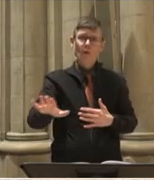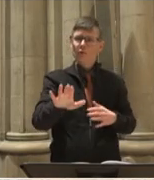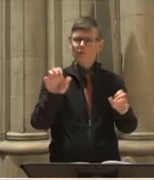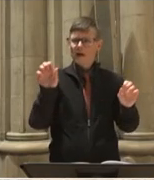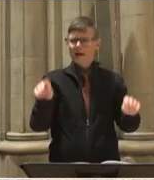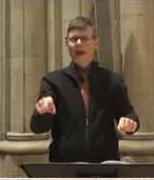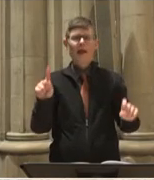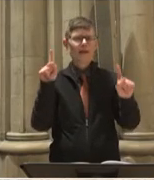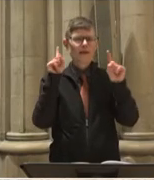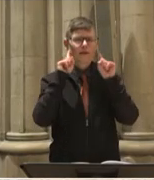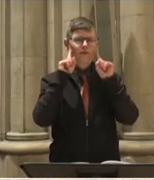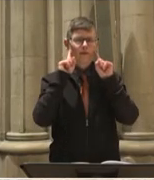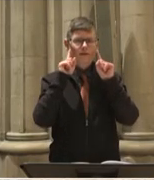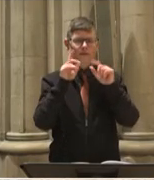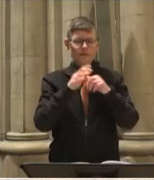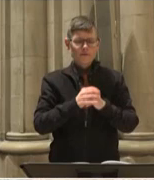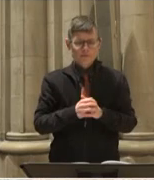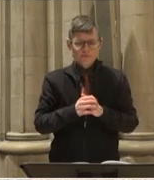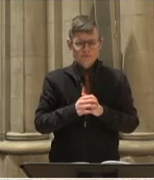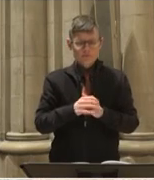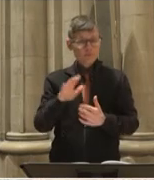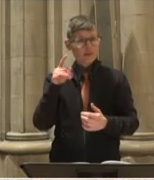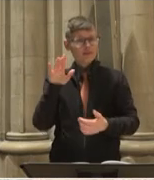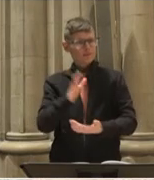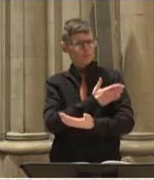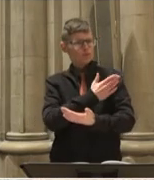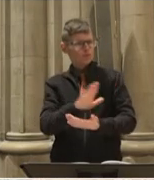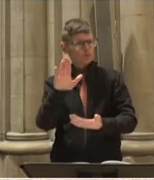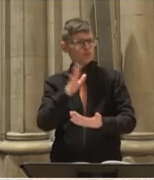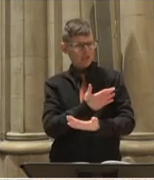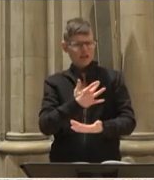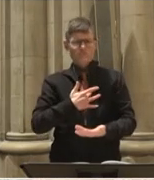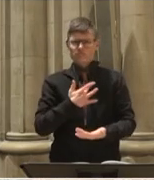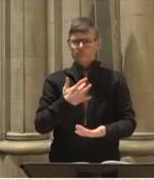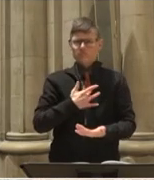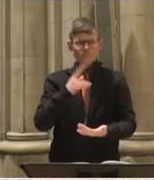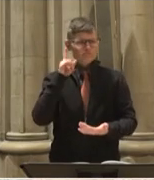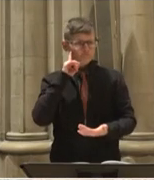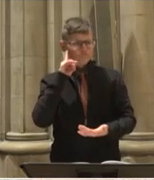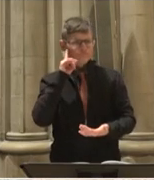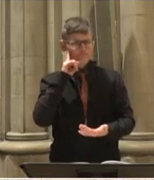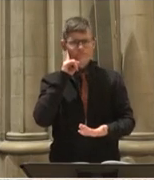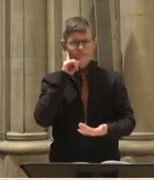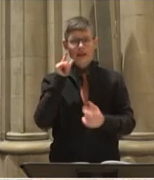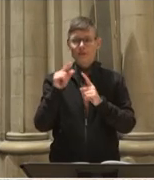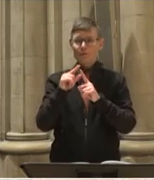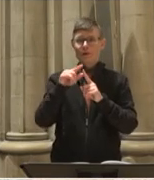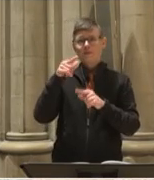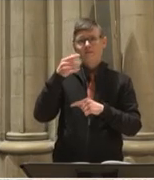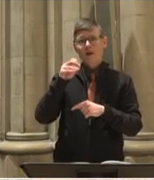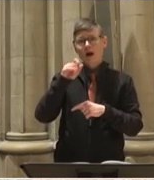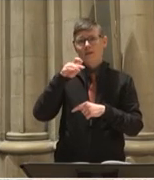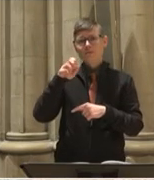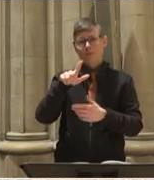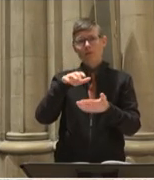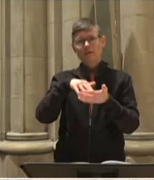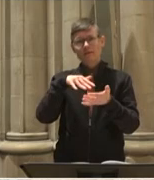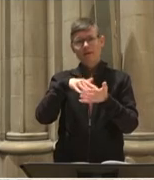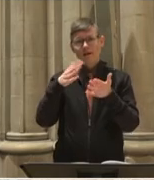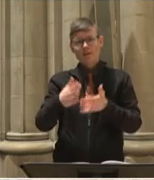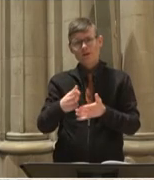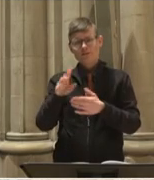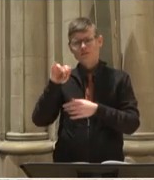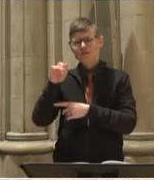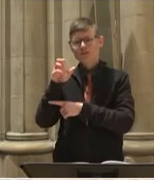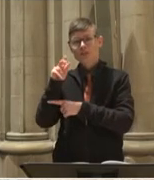it. To hear this music, in the words of gospel scholar Jimma Jackson, is to